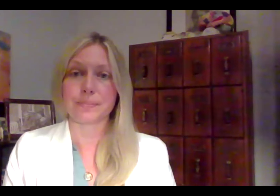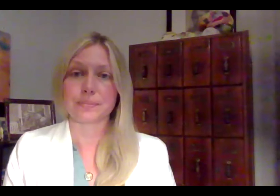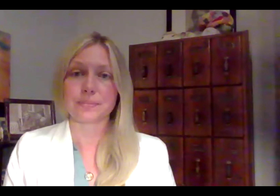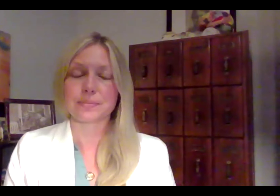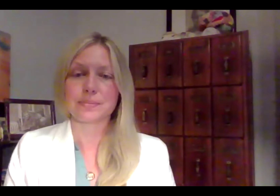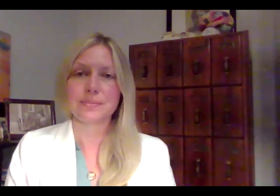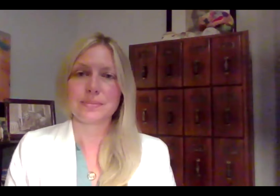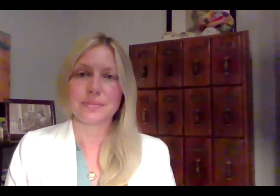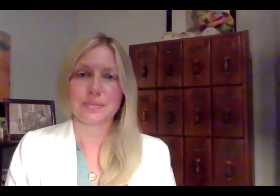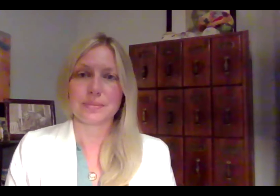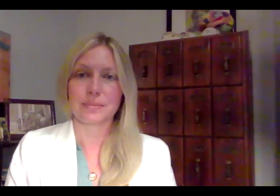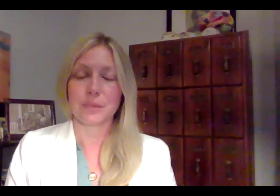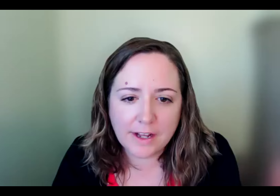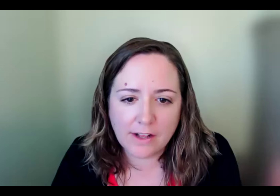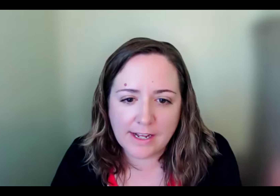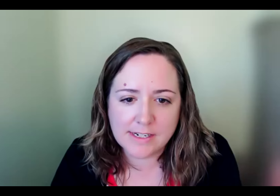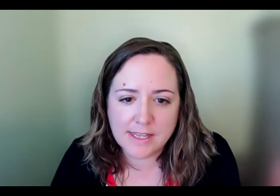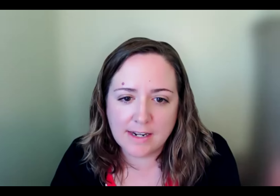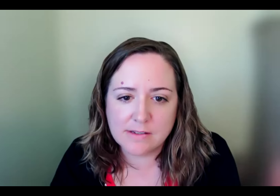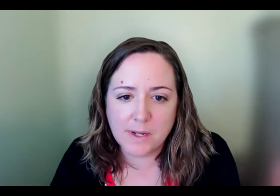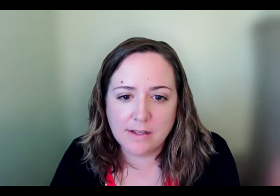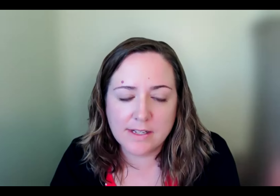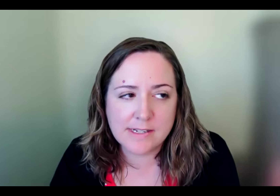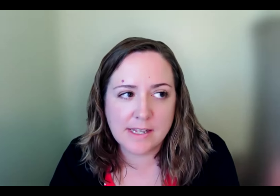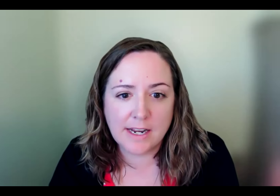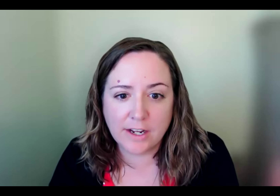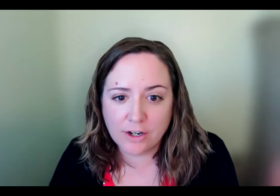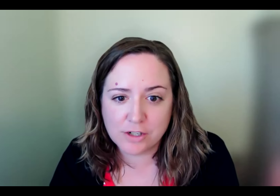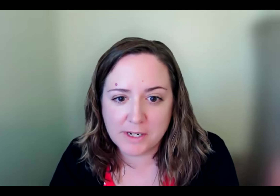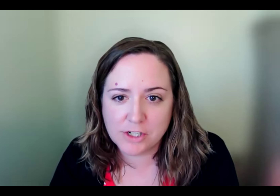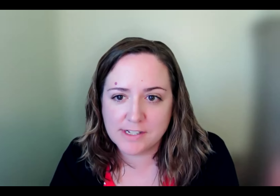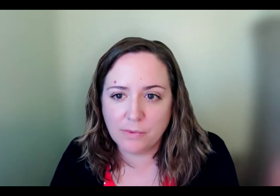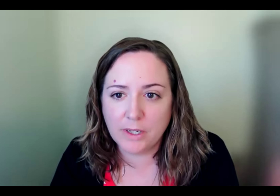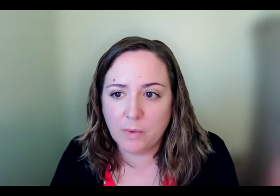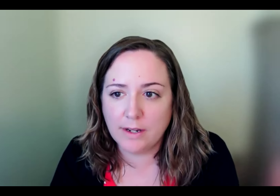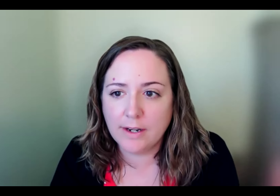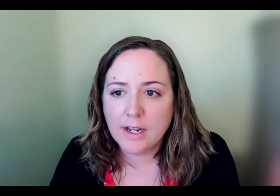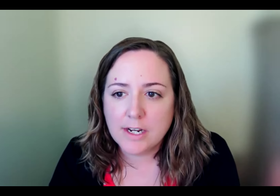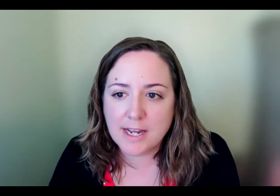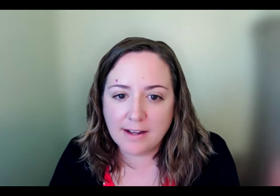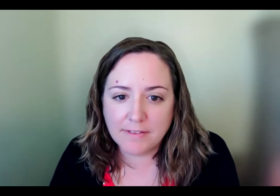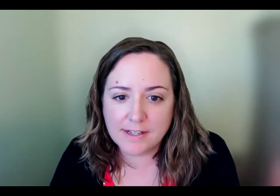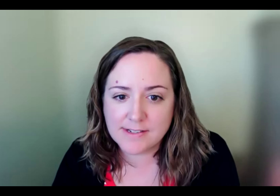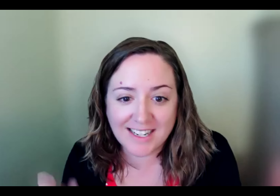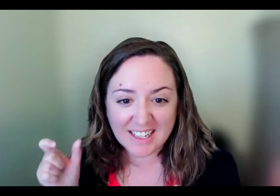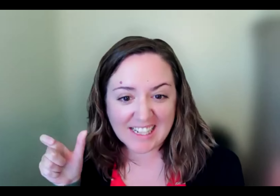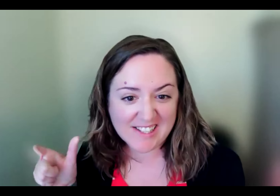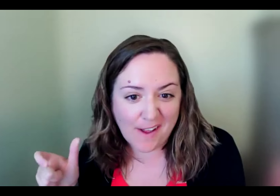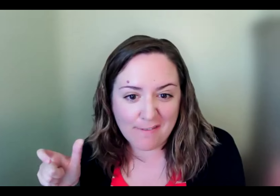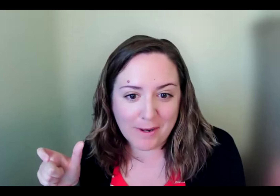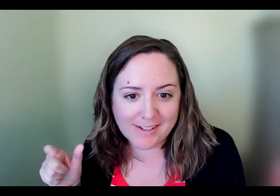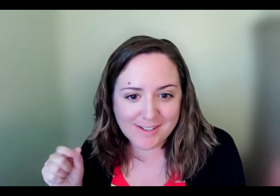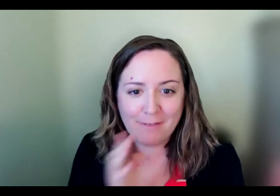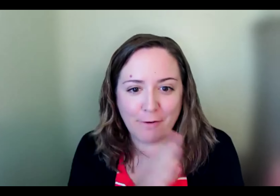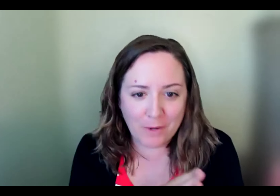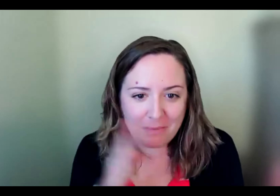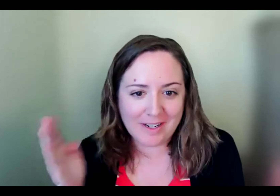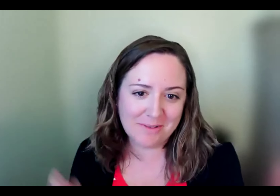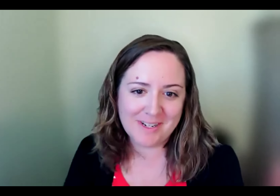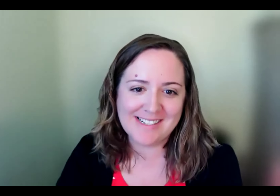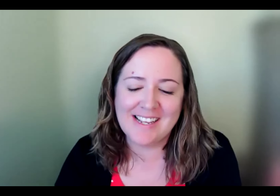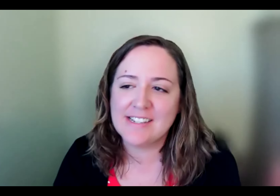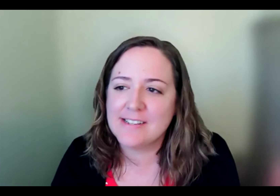frame. The other thing I'll add to that as well is that I encourage patients at week 1 to have this. Technically, it's 5 weeks, right?